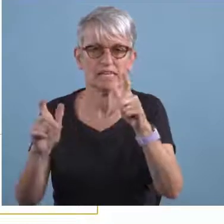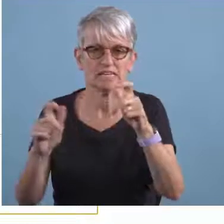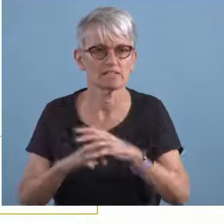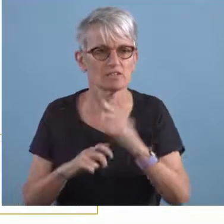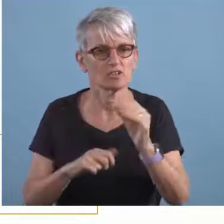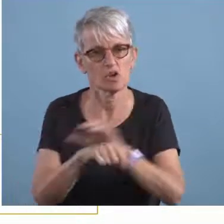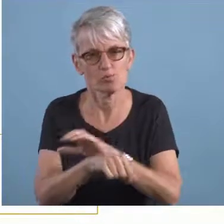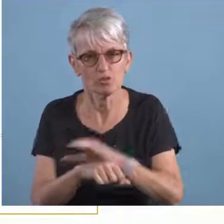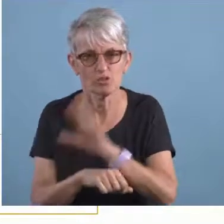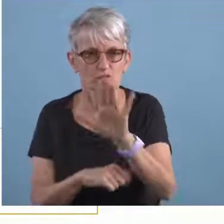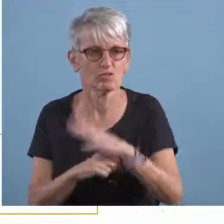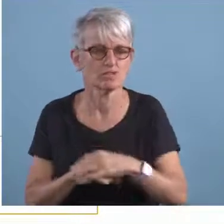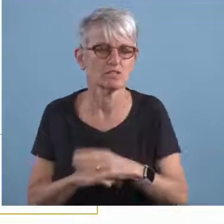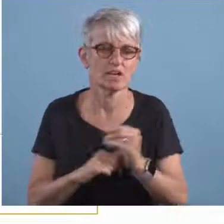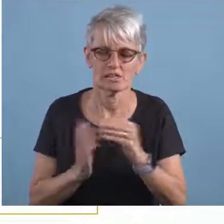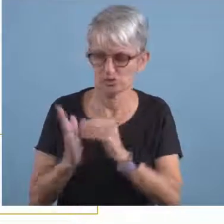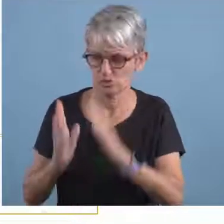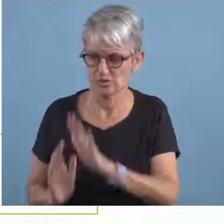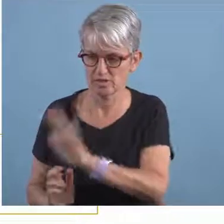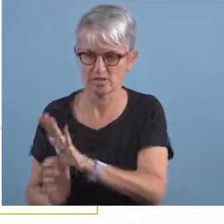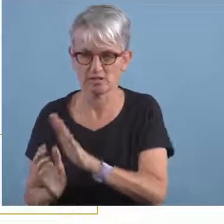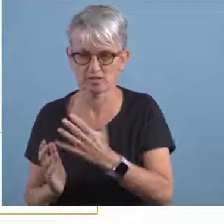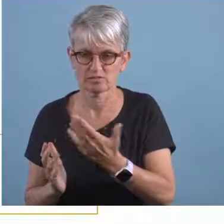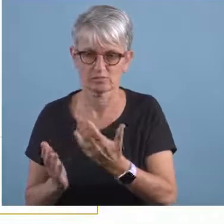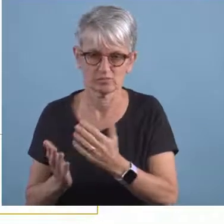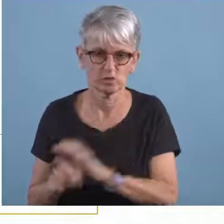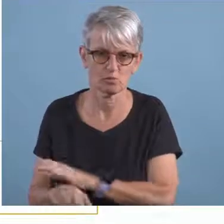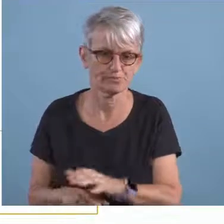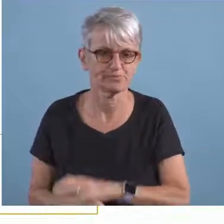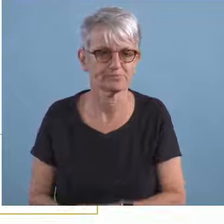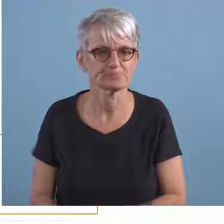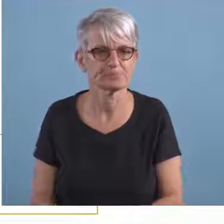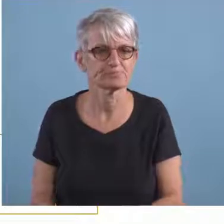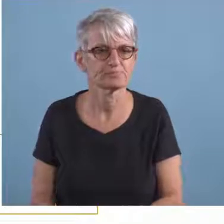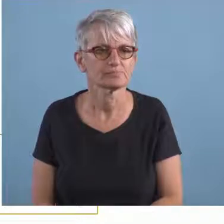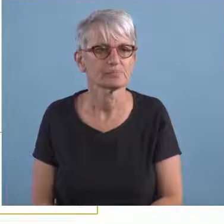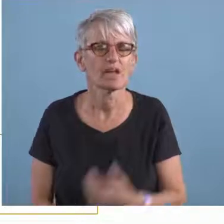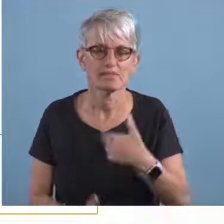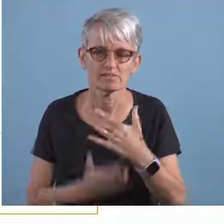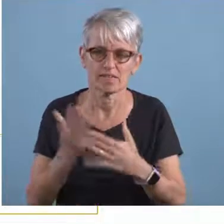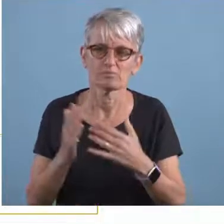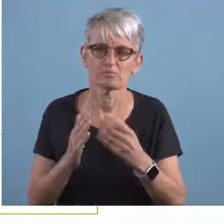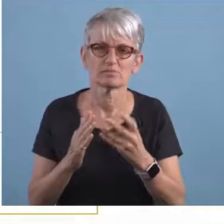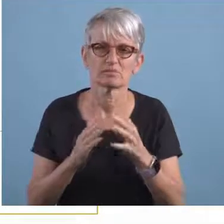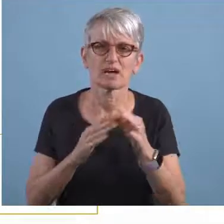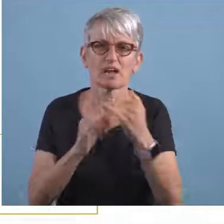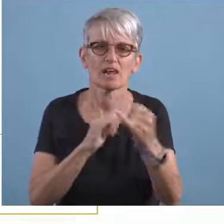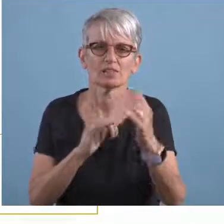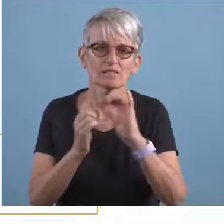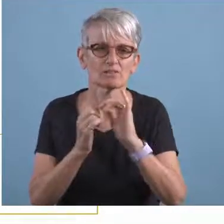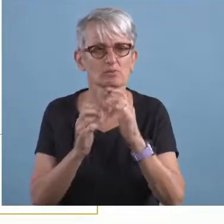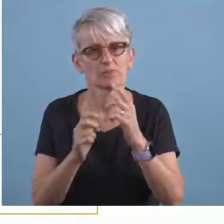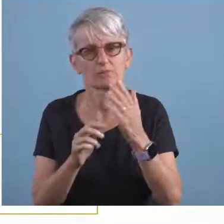computer that the student or child is using. And there are some guidelines about what are the ideal